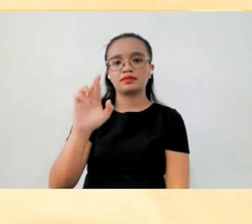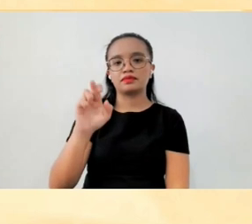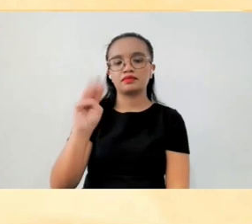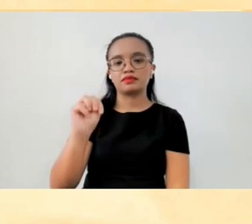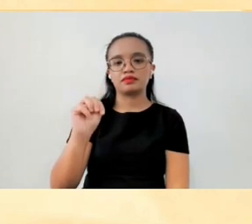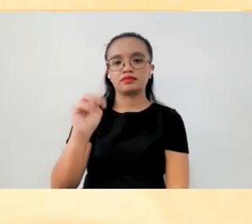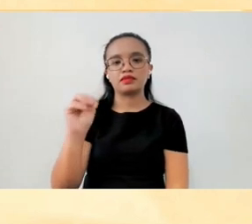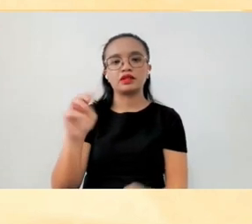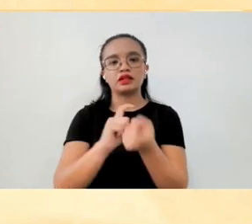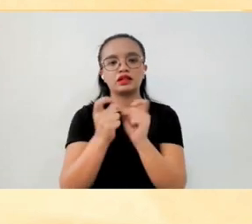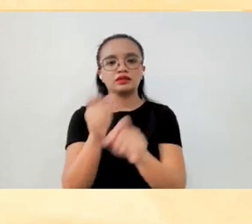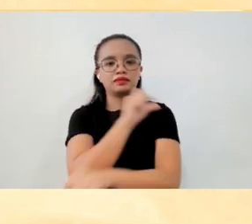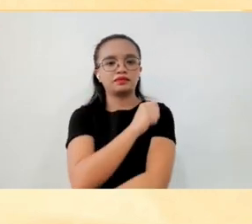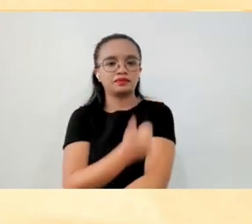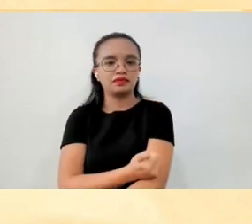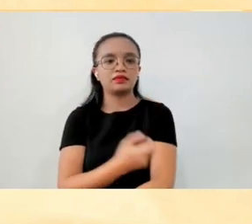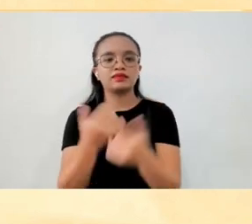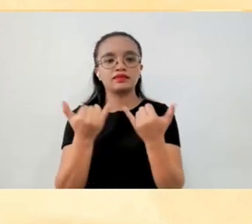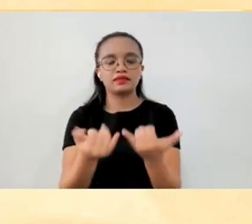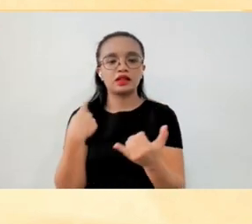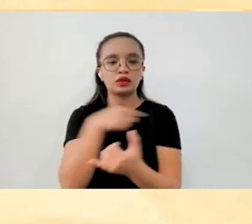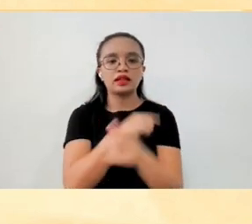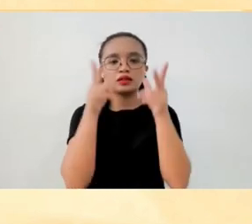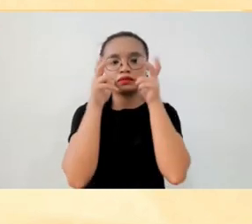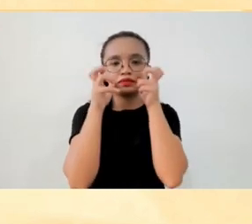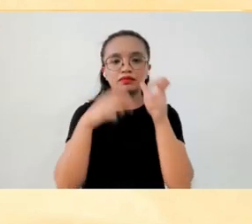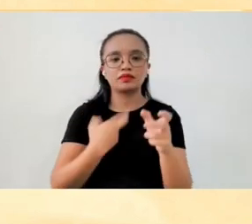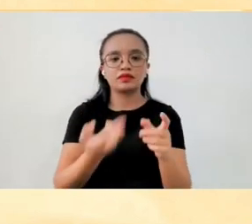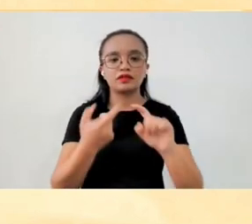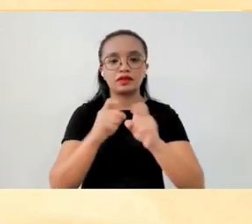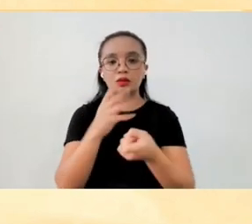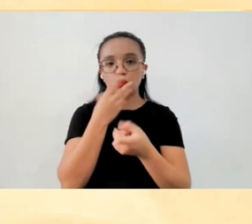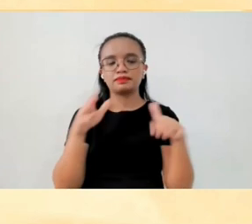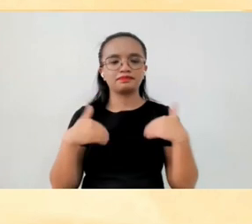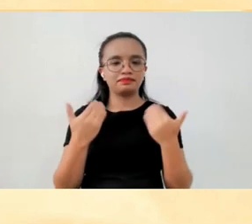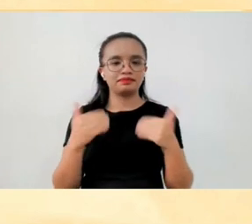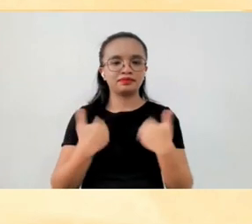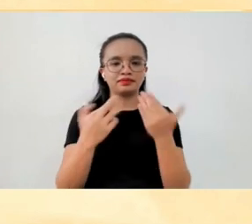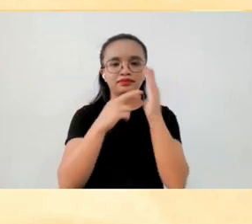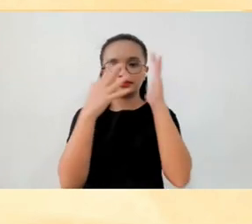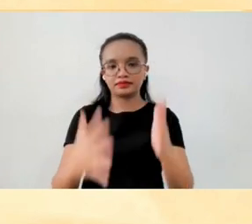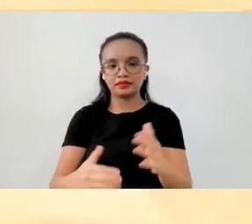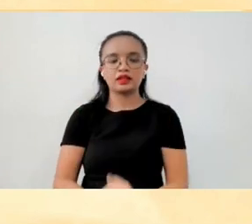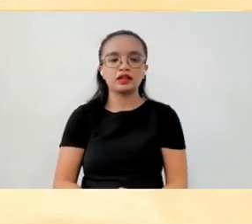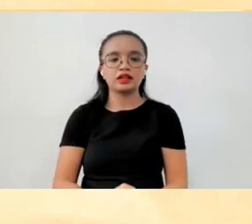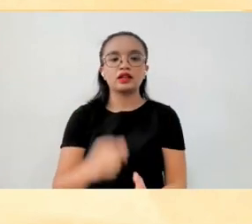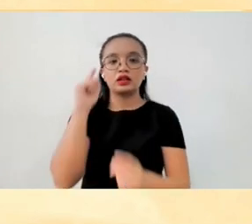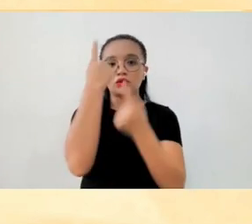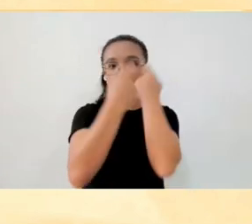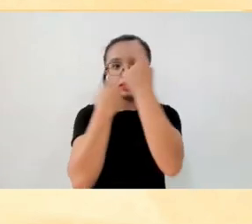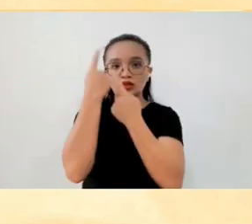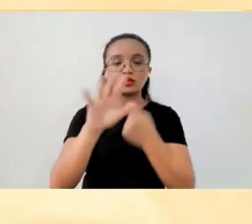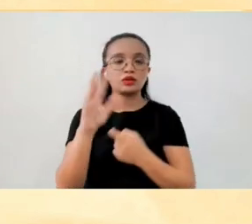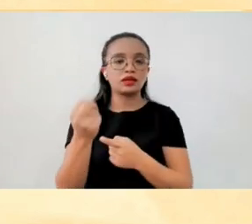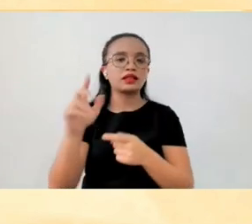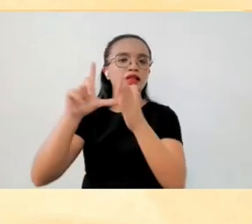Authority. We will also hear the reaction from a youth representative. Questions will be entertained during the open